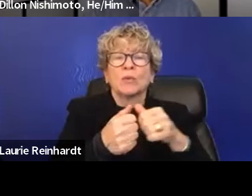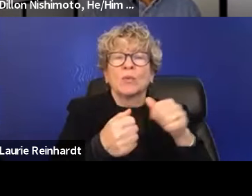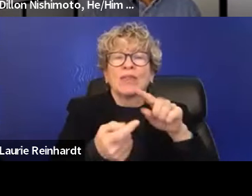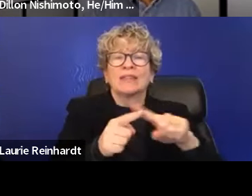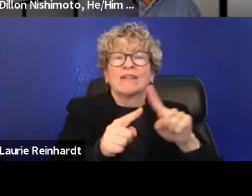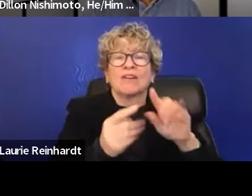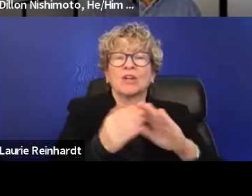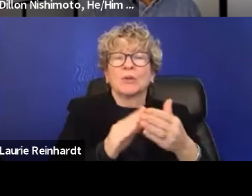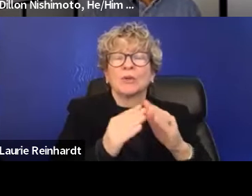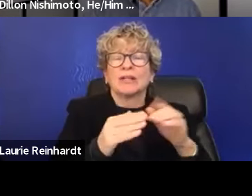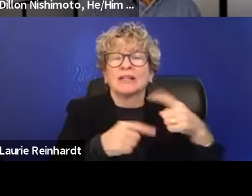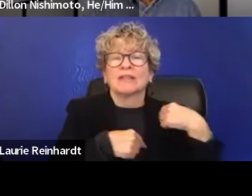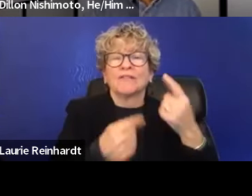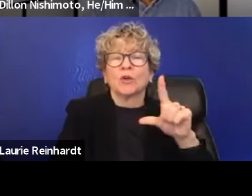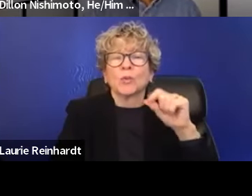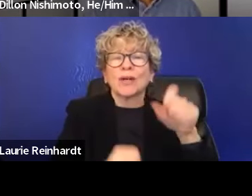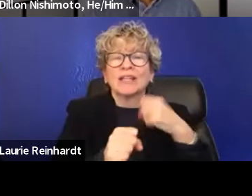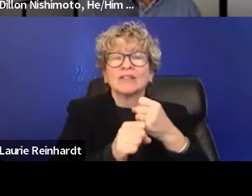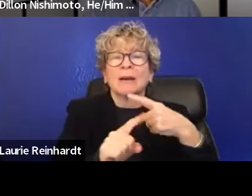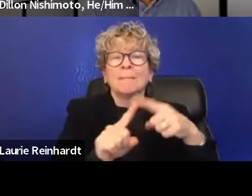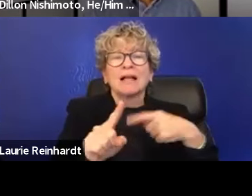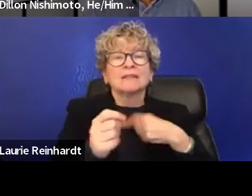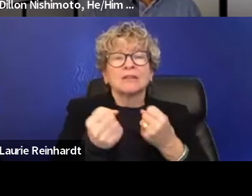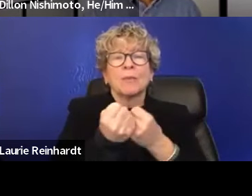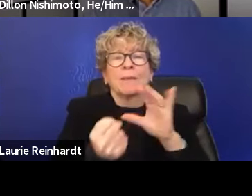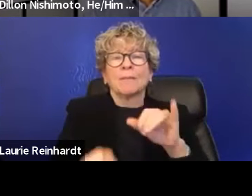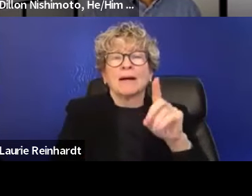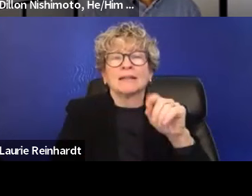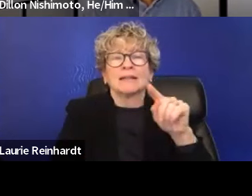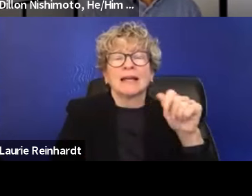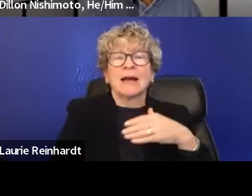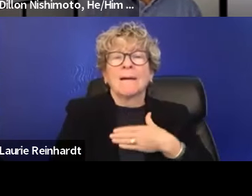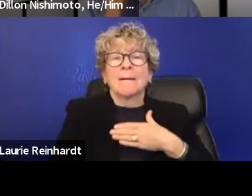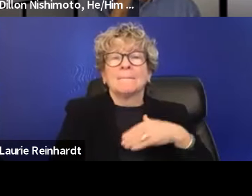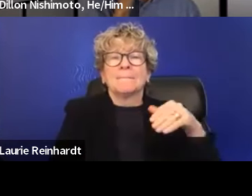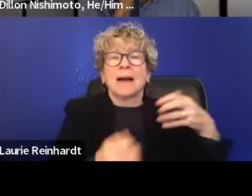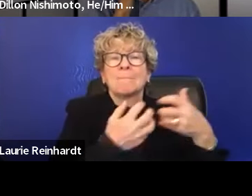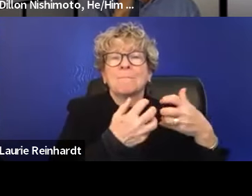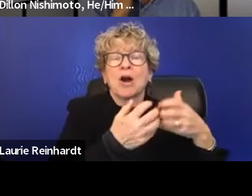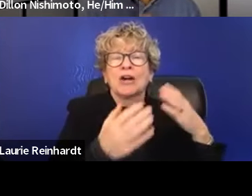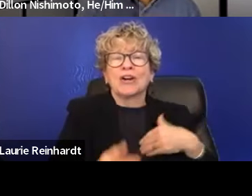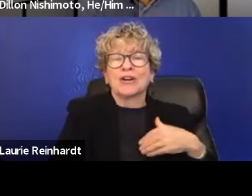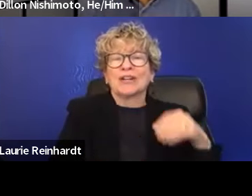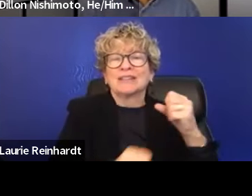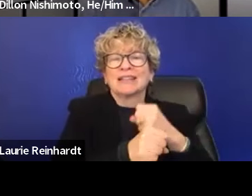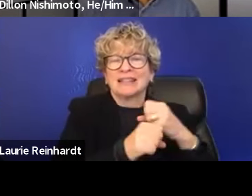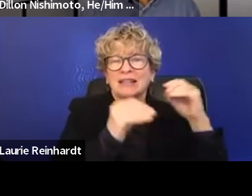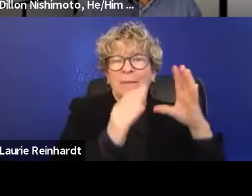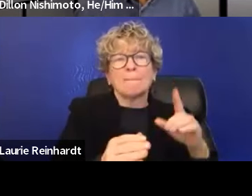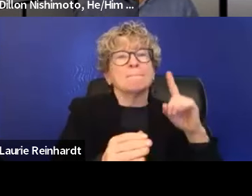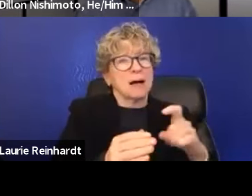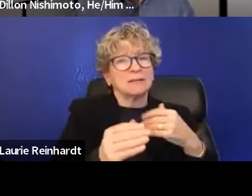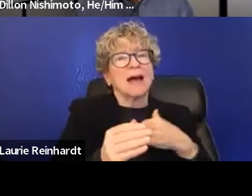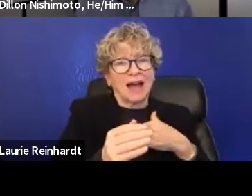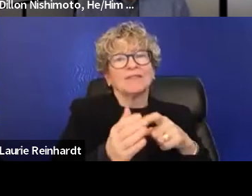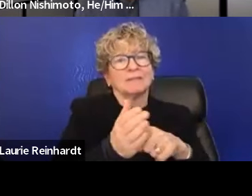20 years, but they're also borne out by data. My partner is a statistics professor, so they have to be borne out by data. The main